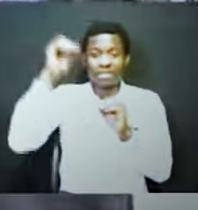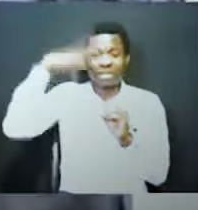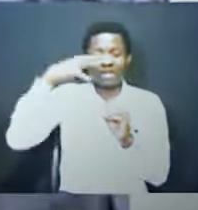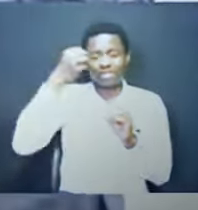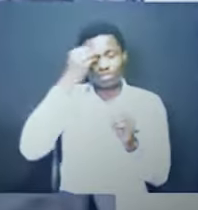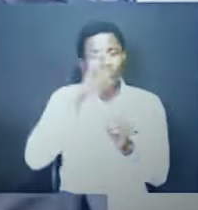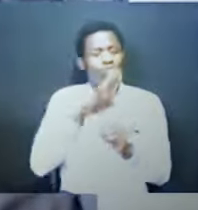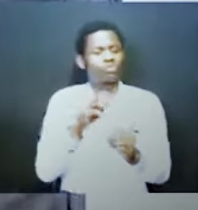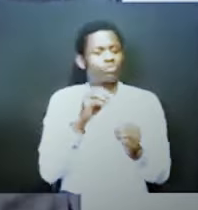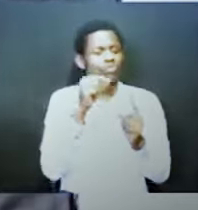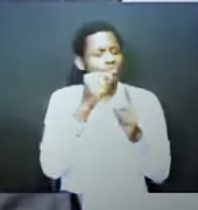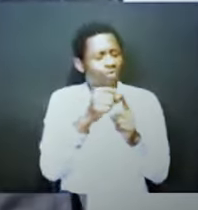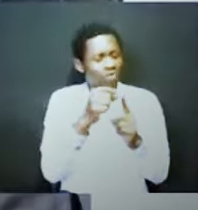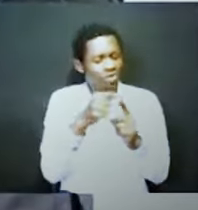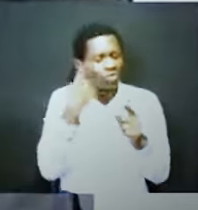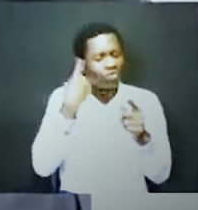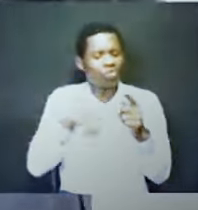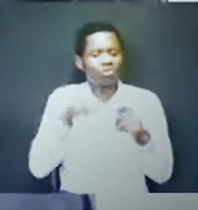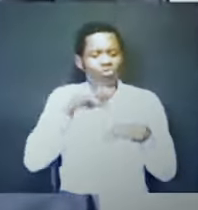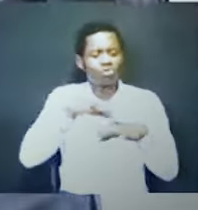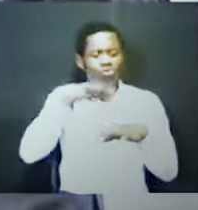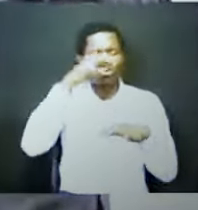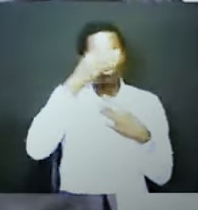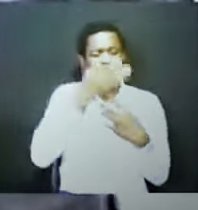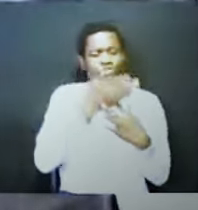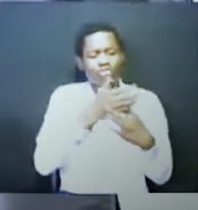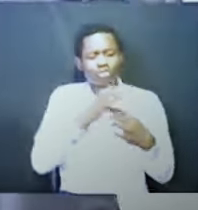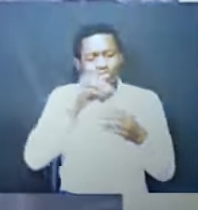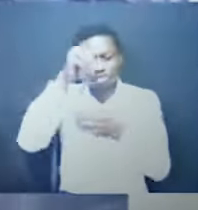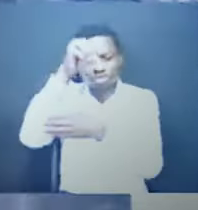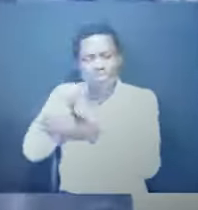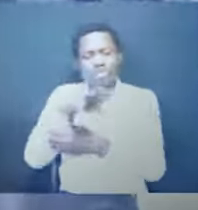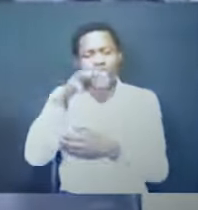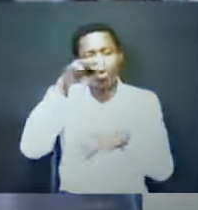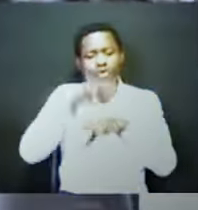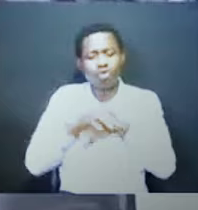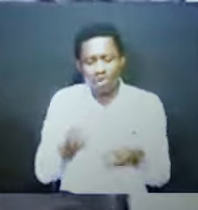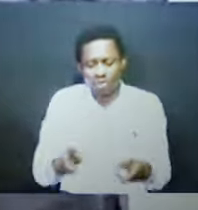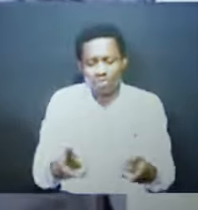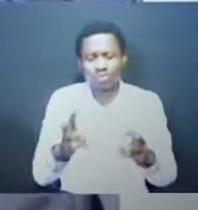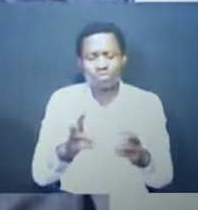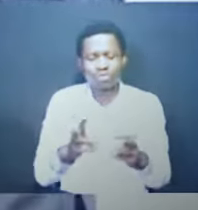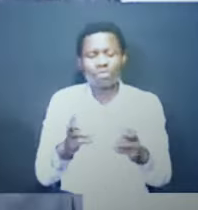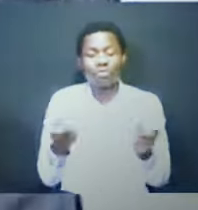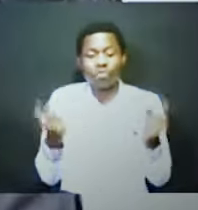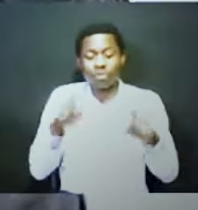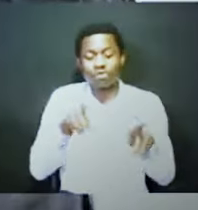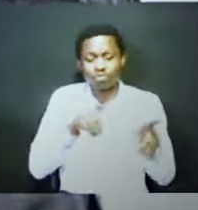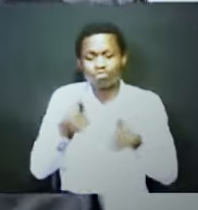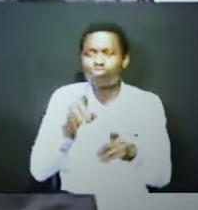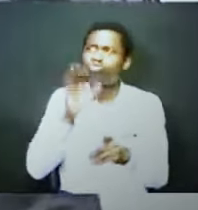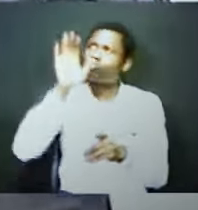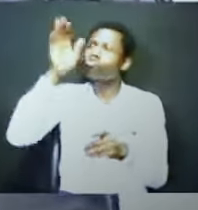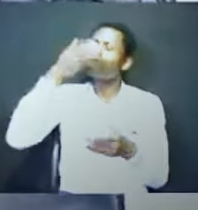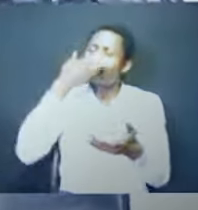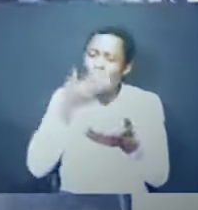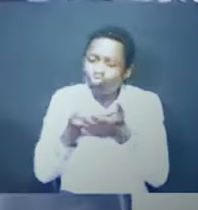a glory He shares on our way. While we do His good will,